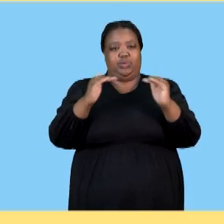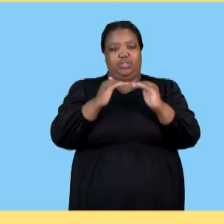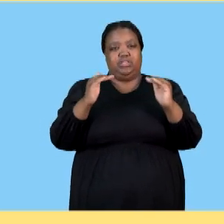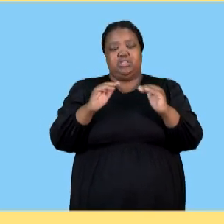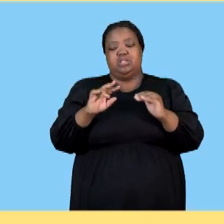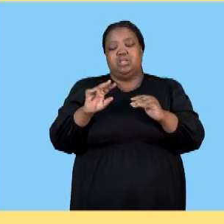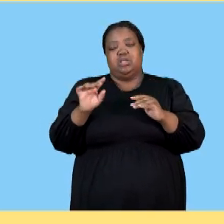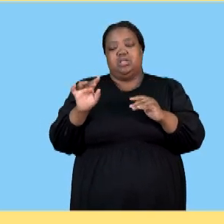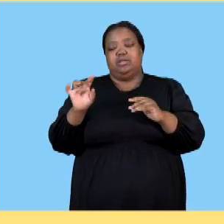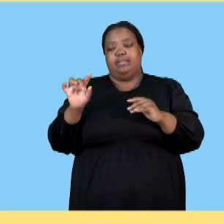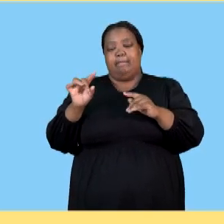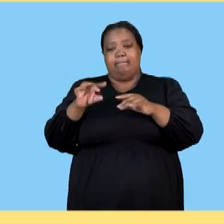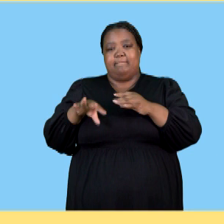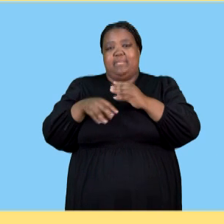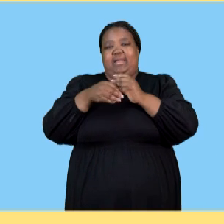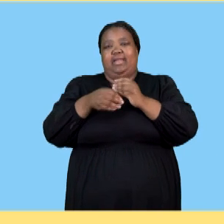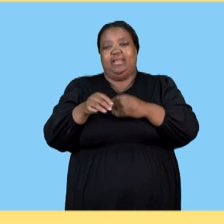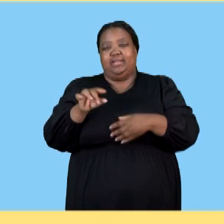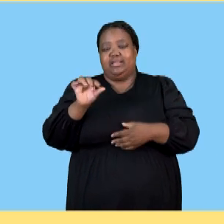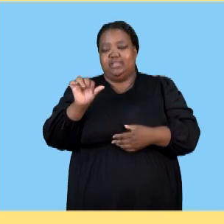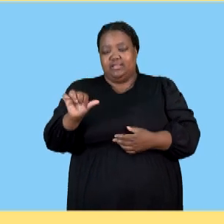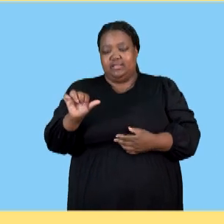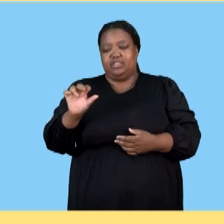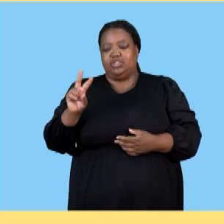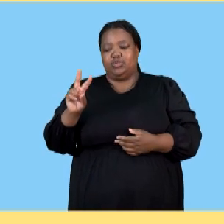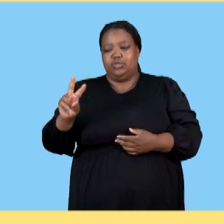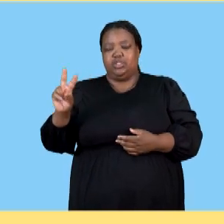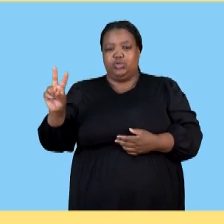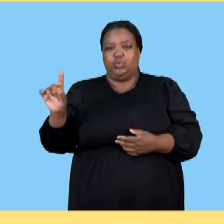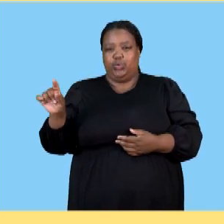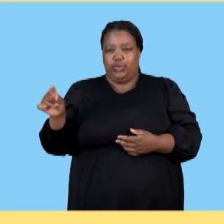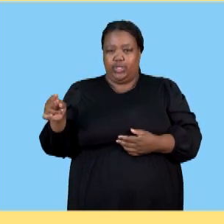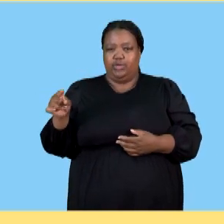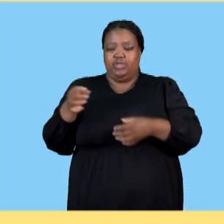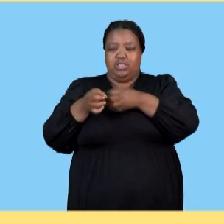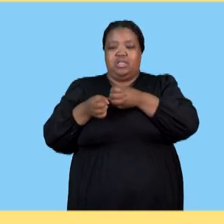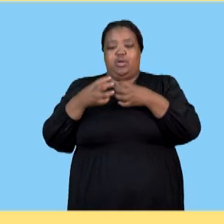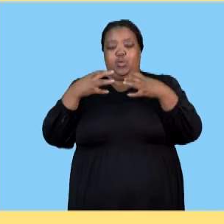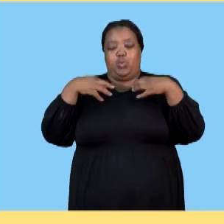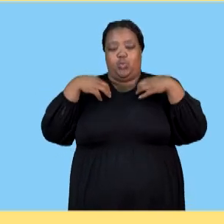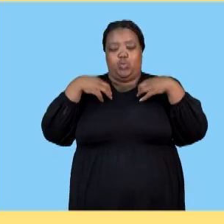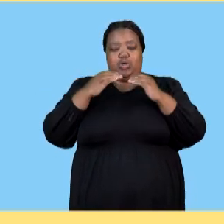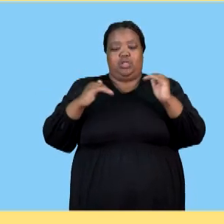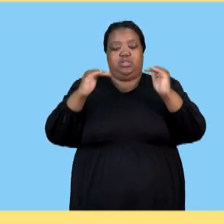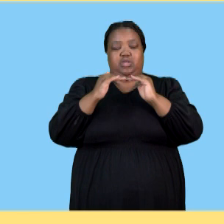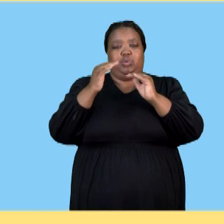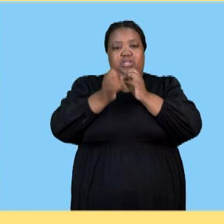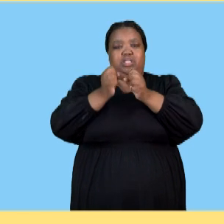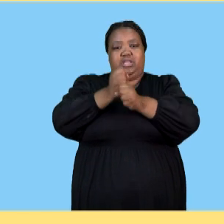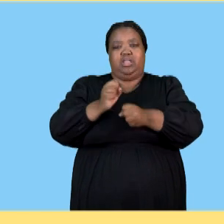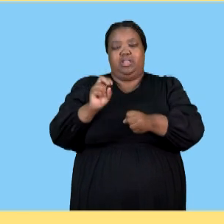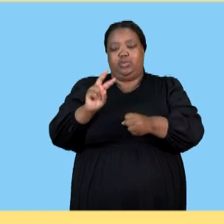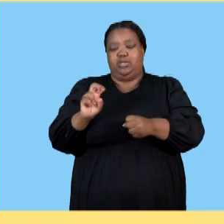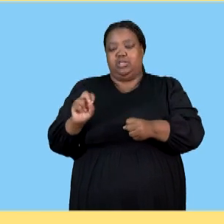2022, plus 622,000, which is owner's equity for 2023. So you